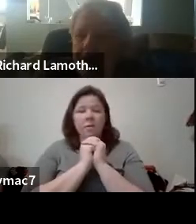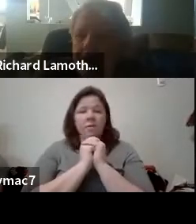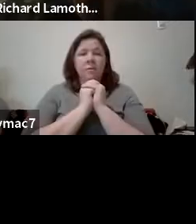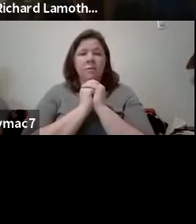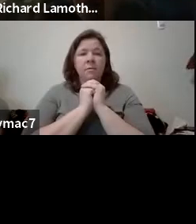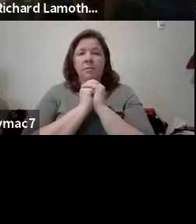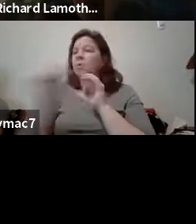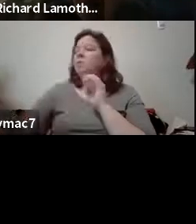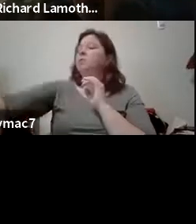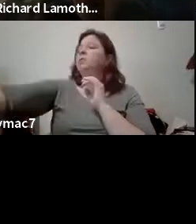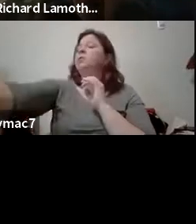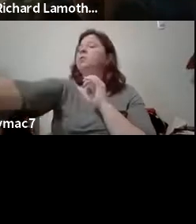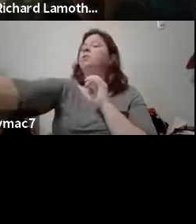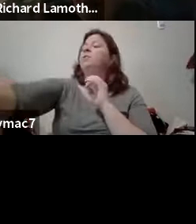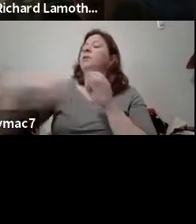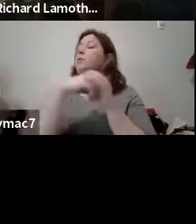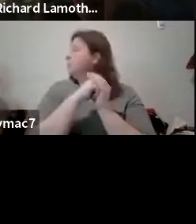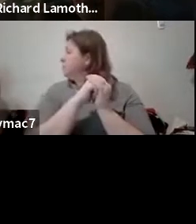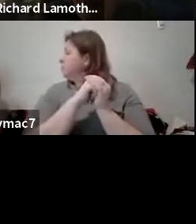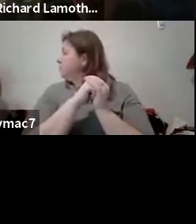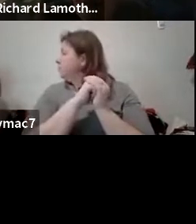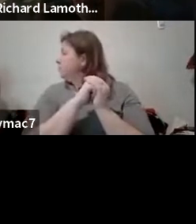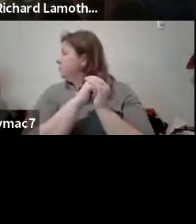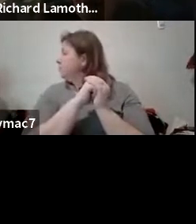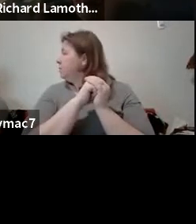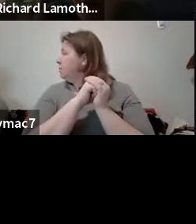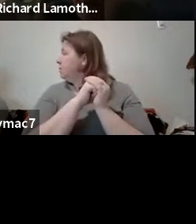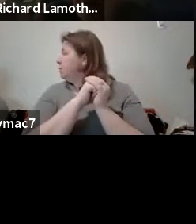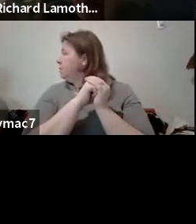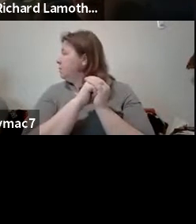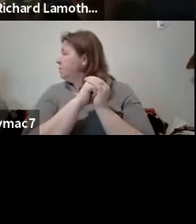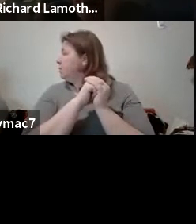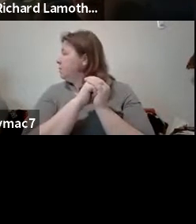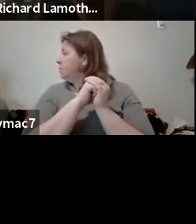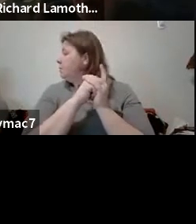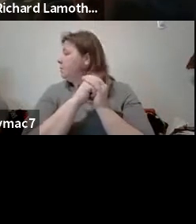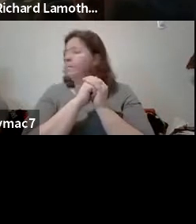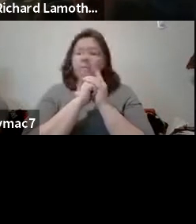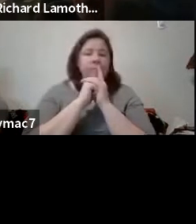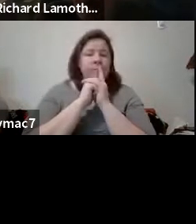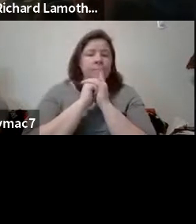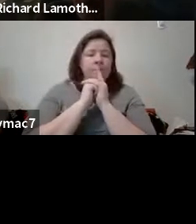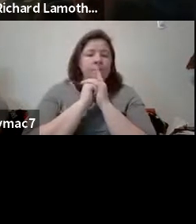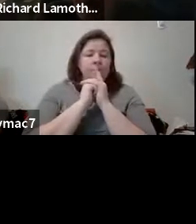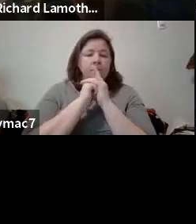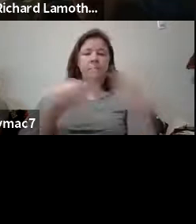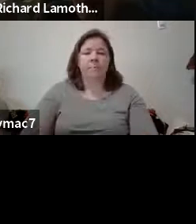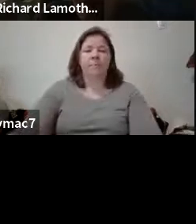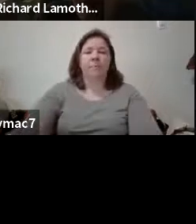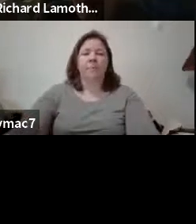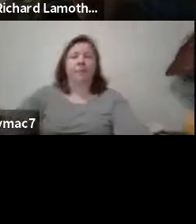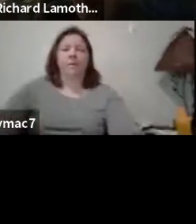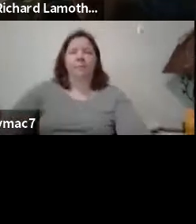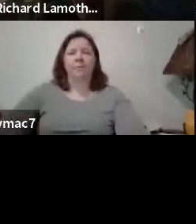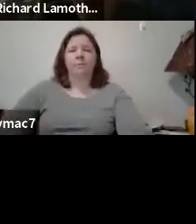to start, we will start, and then we'll open up to questions and answers, or if you just want to share, you know. Oh,